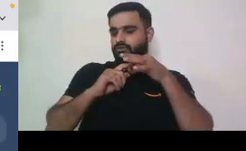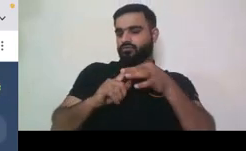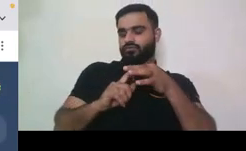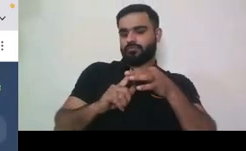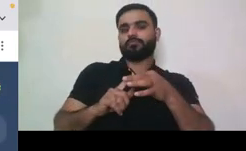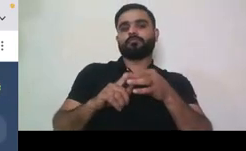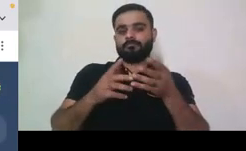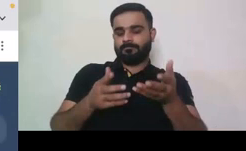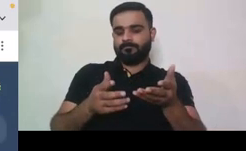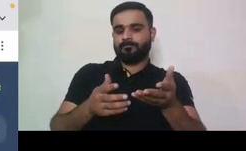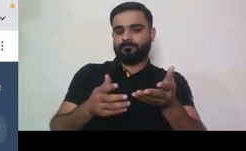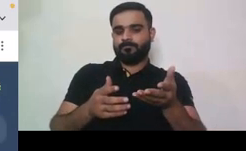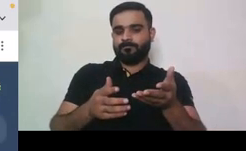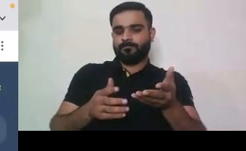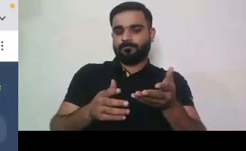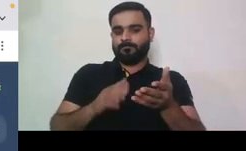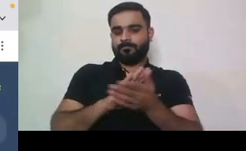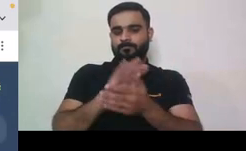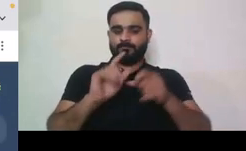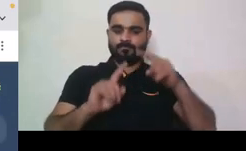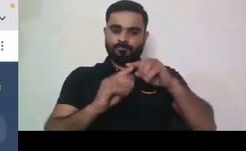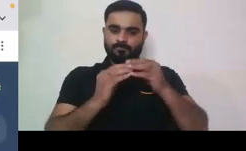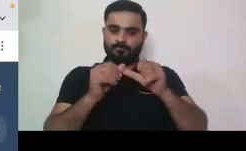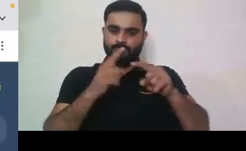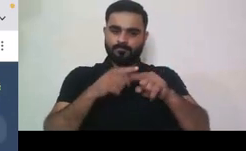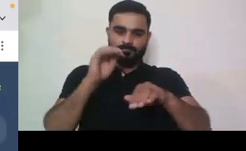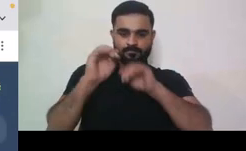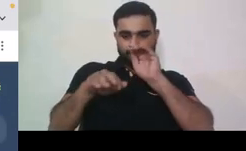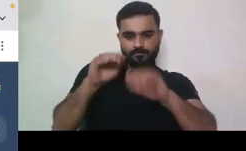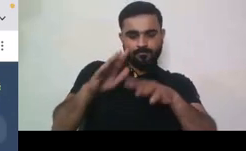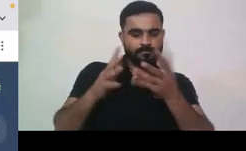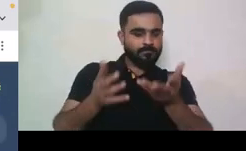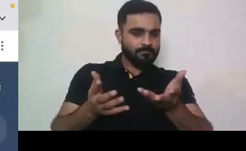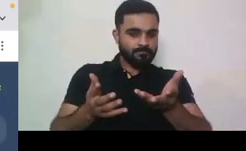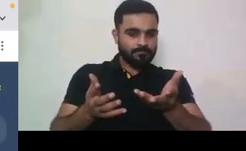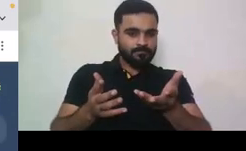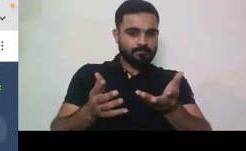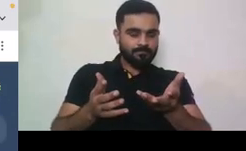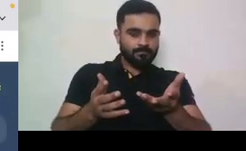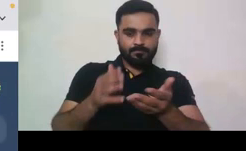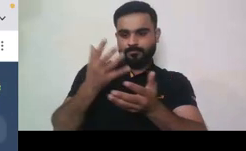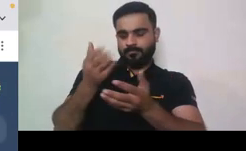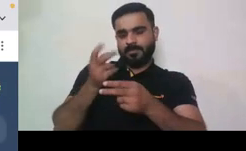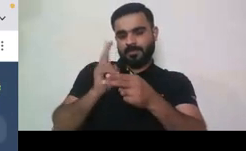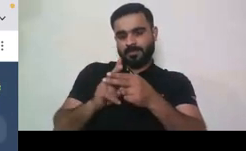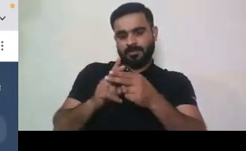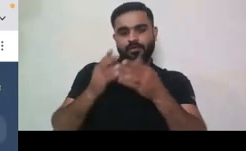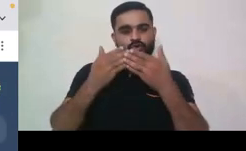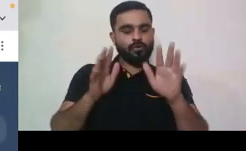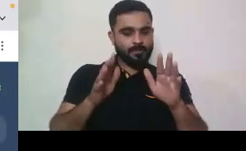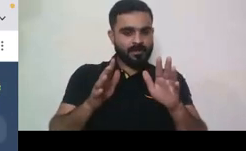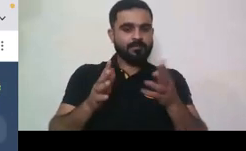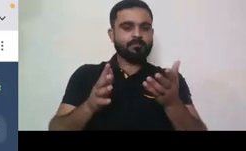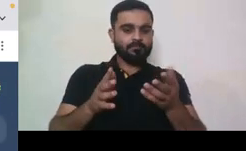have any questions, could you post them in the chat box? And we'll keep this Padlet open so that we